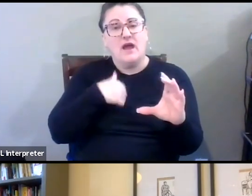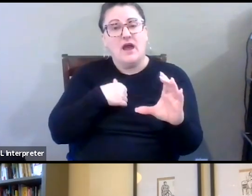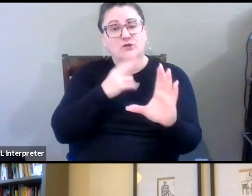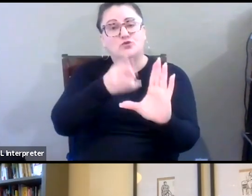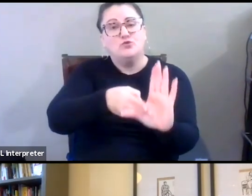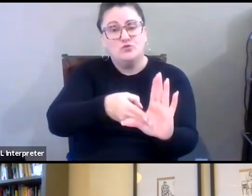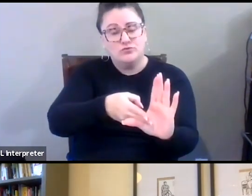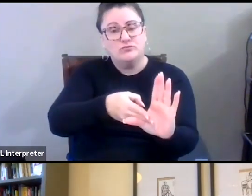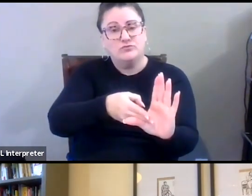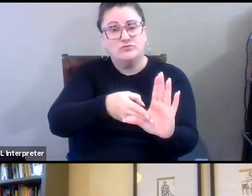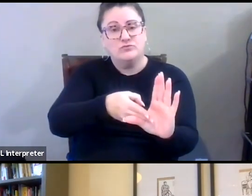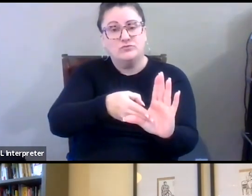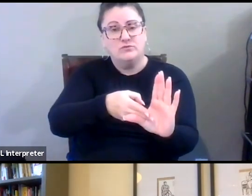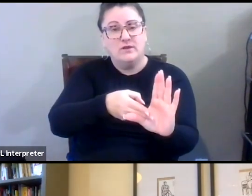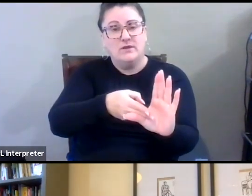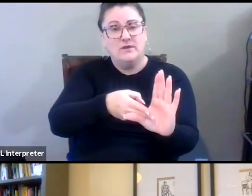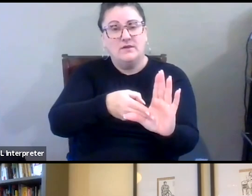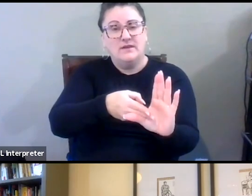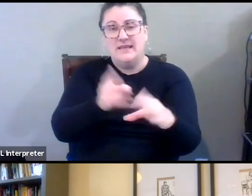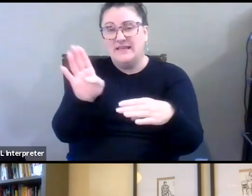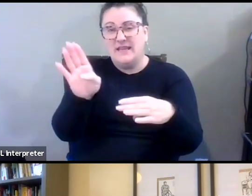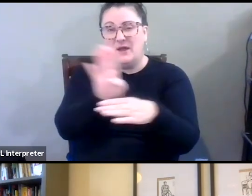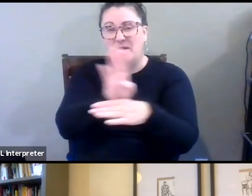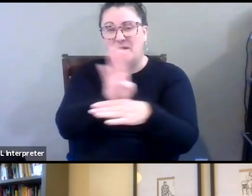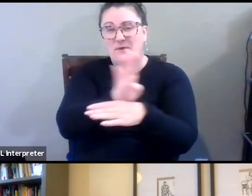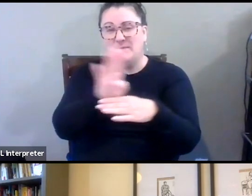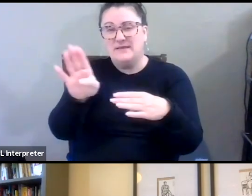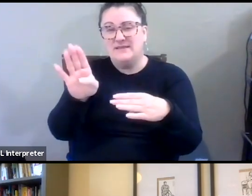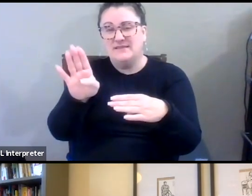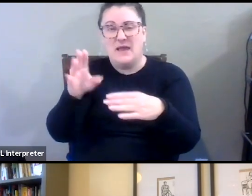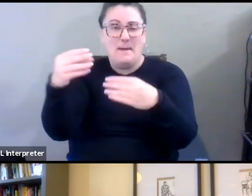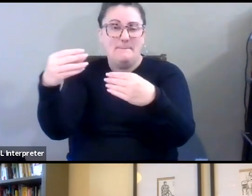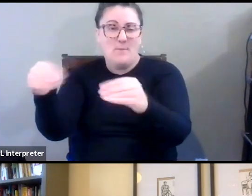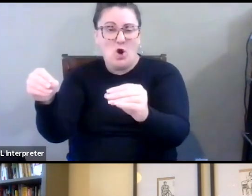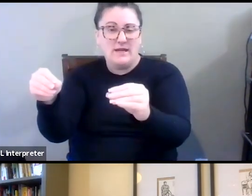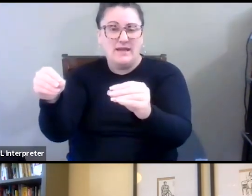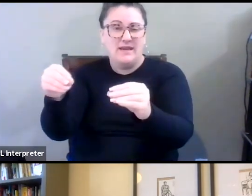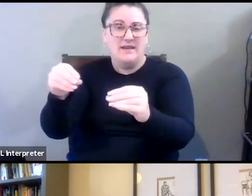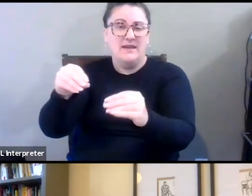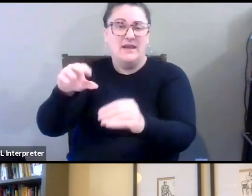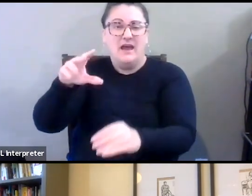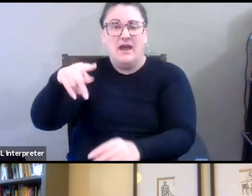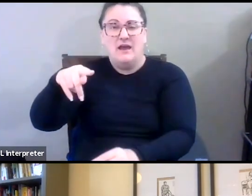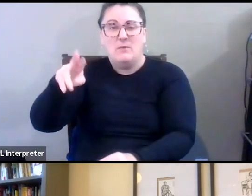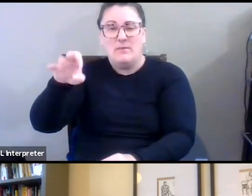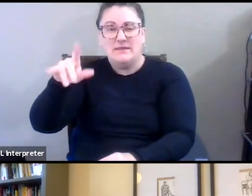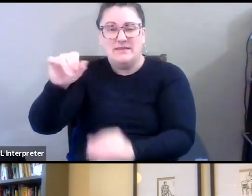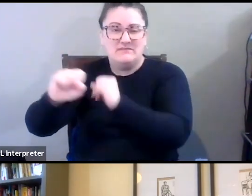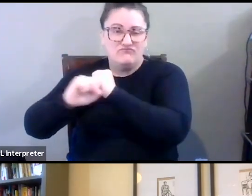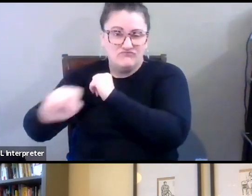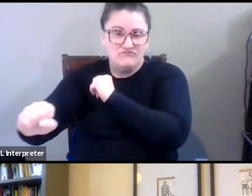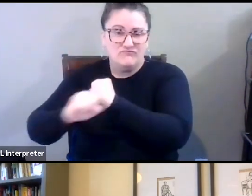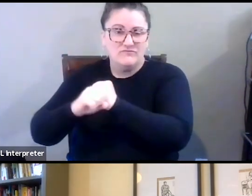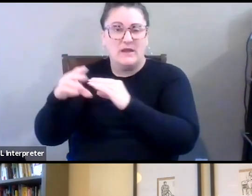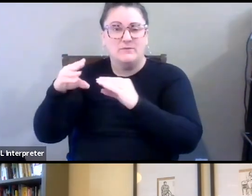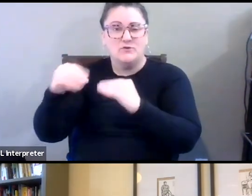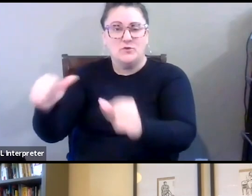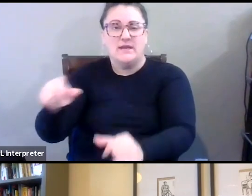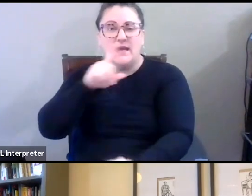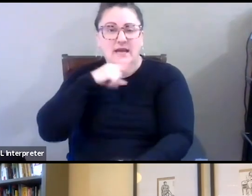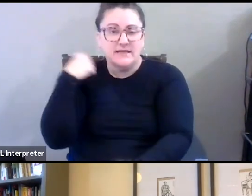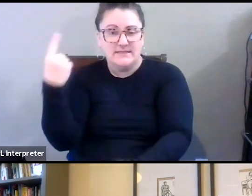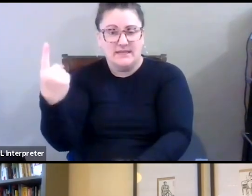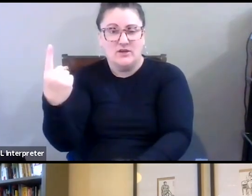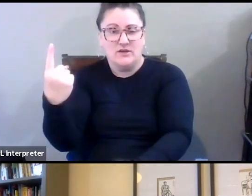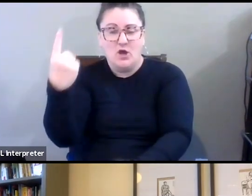like, it's usually on the business side, it's usually on the marketing side or the publicity side, where I am still treated as a singular, mm-hmm. as